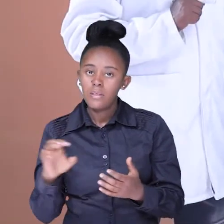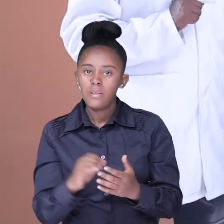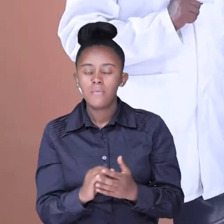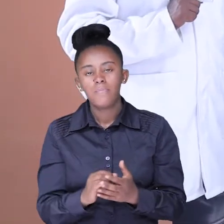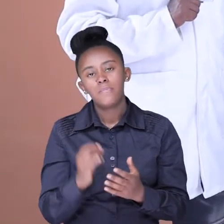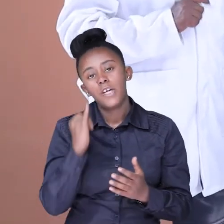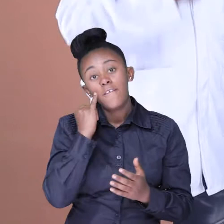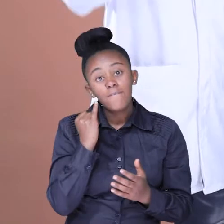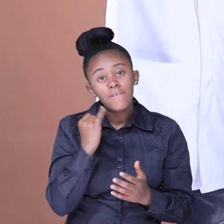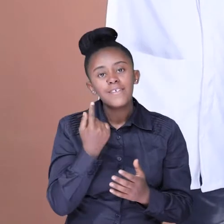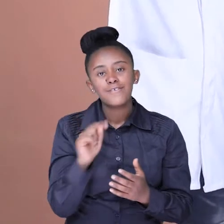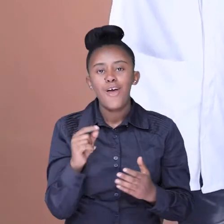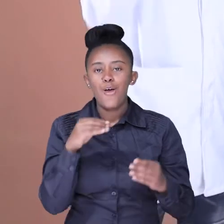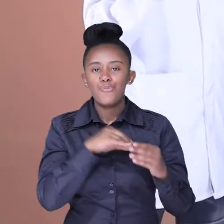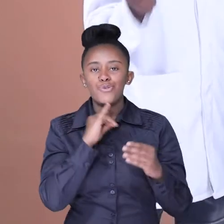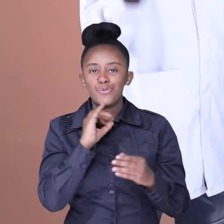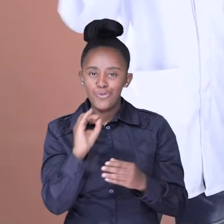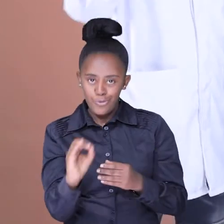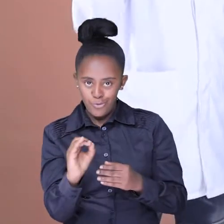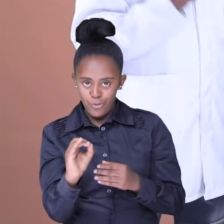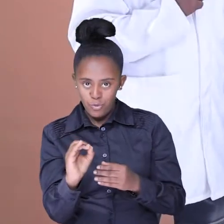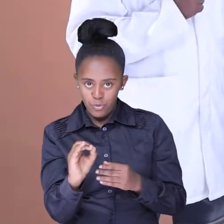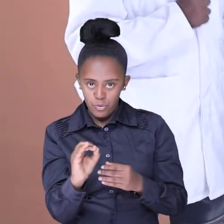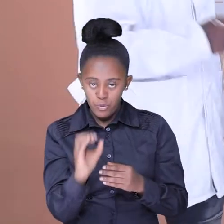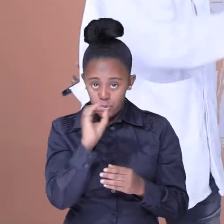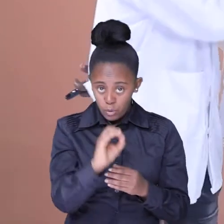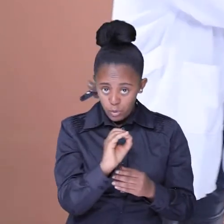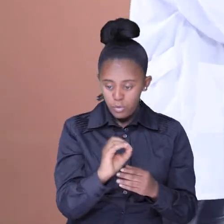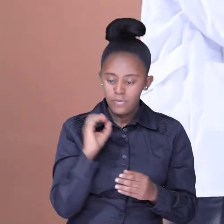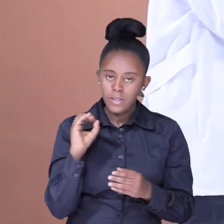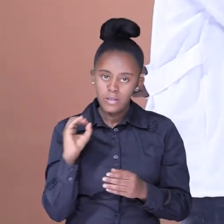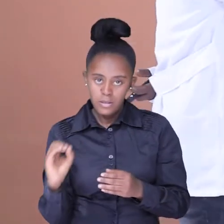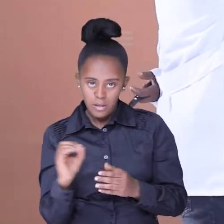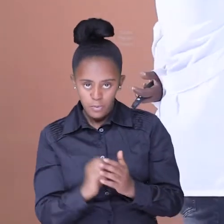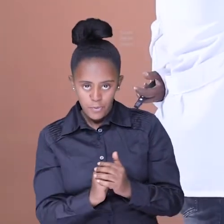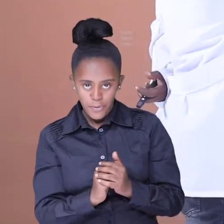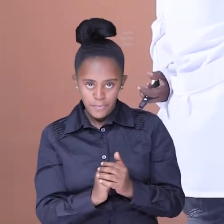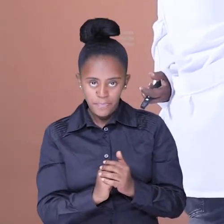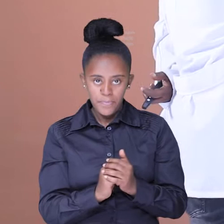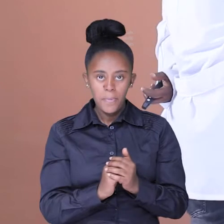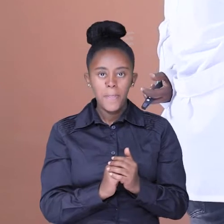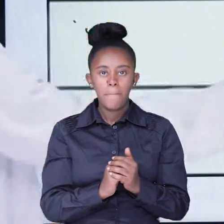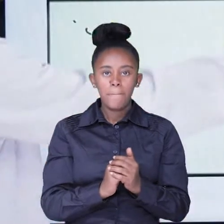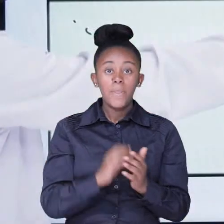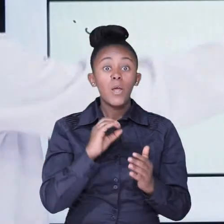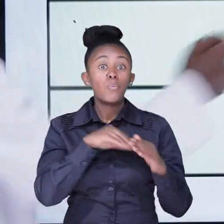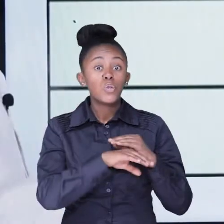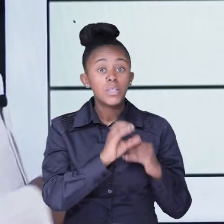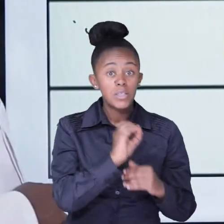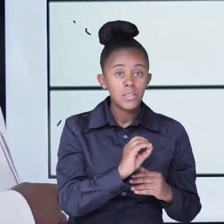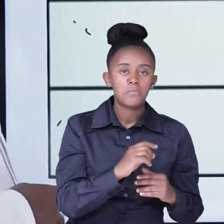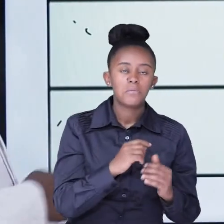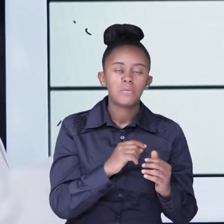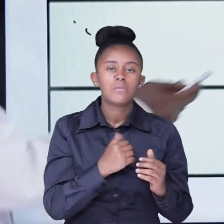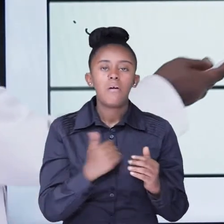is 0. And we get 0 if the input is 1. Look this table. Input is here, output is